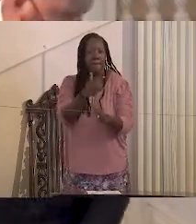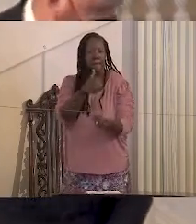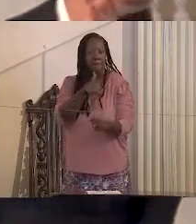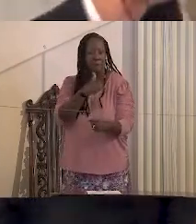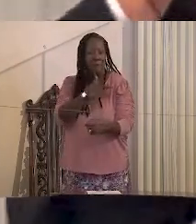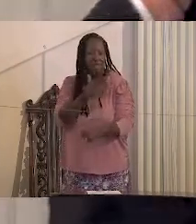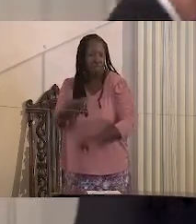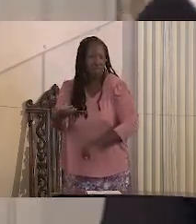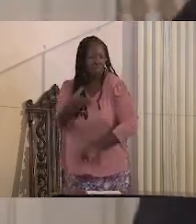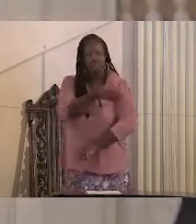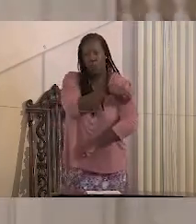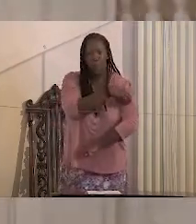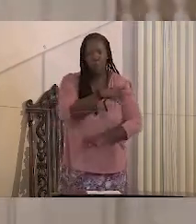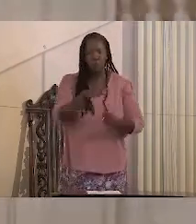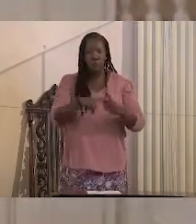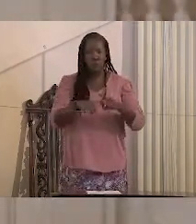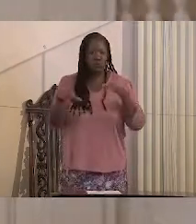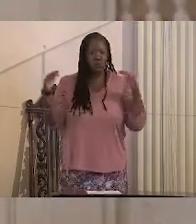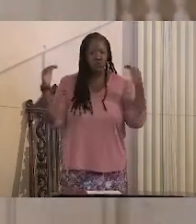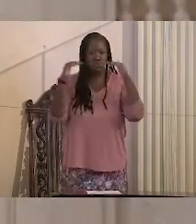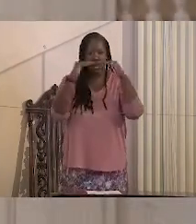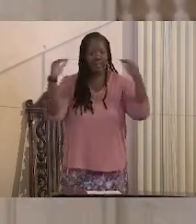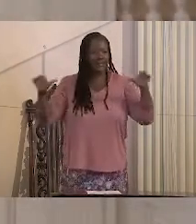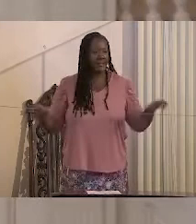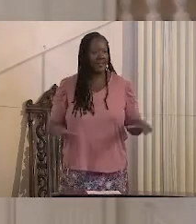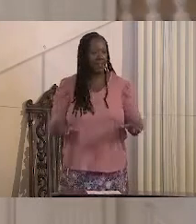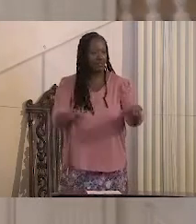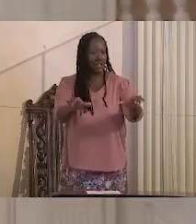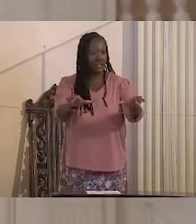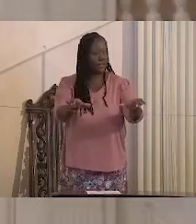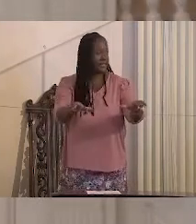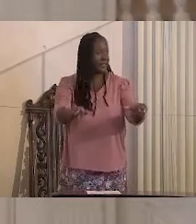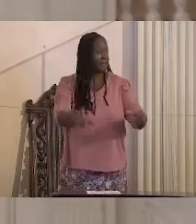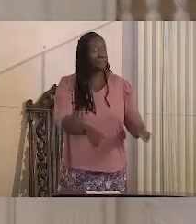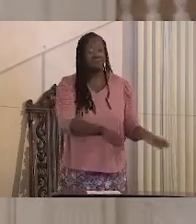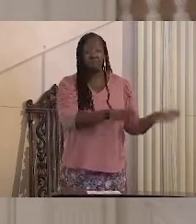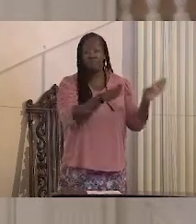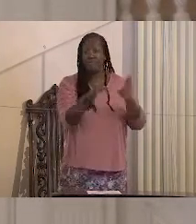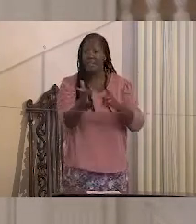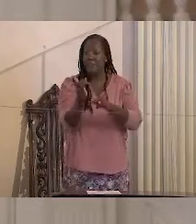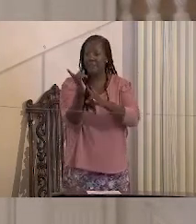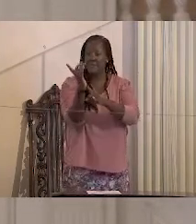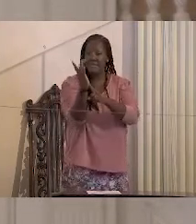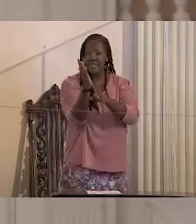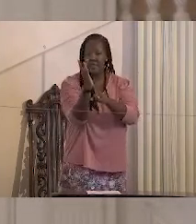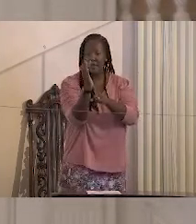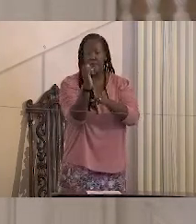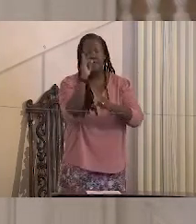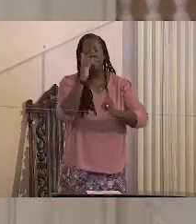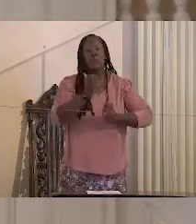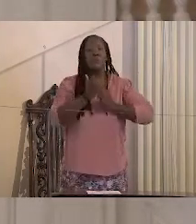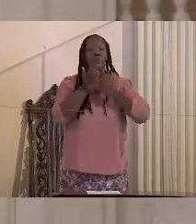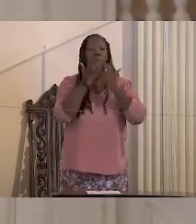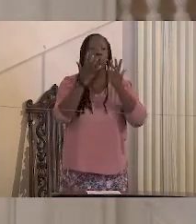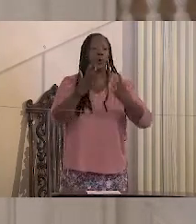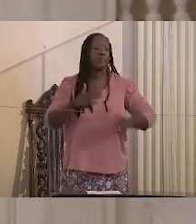us to just action. And we kindle this flame for the warmth of